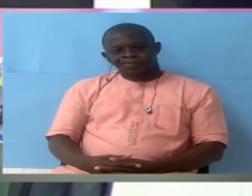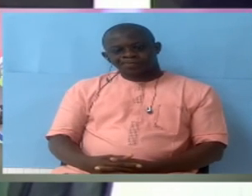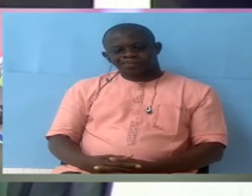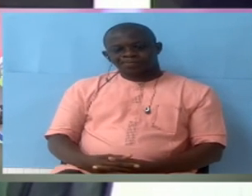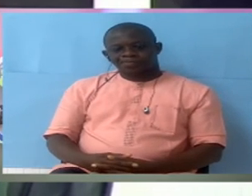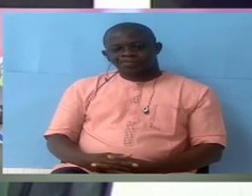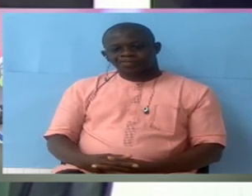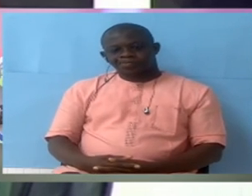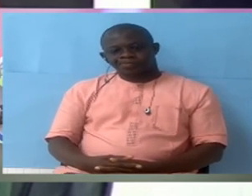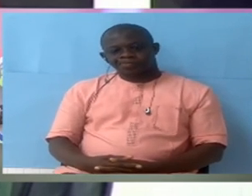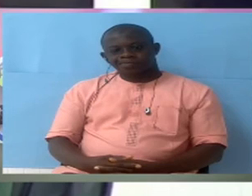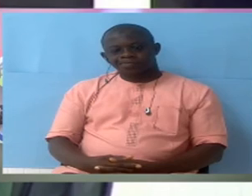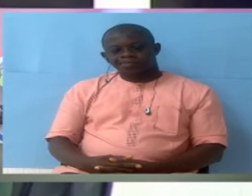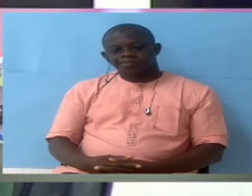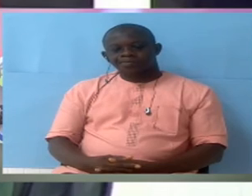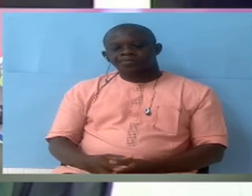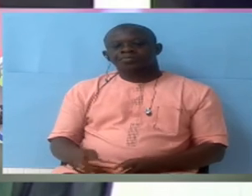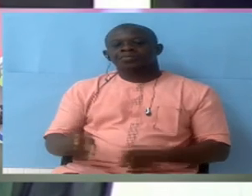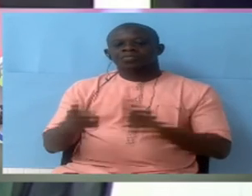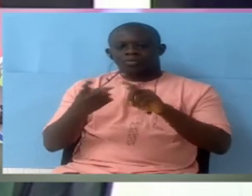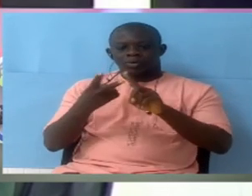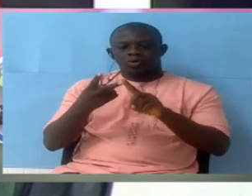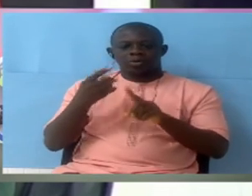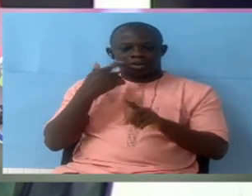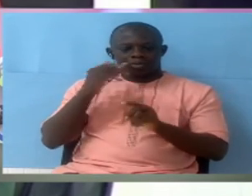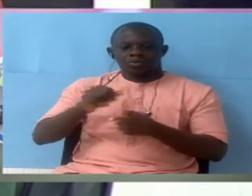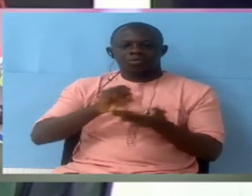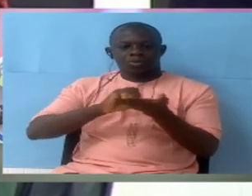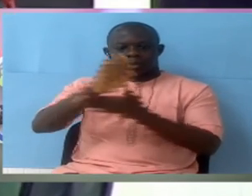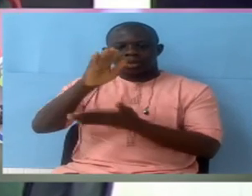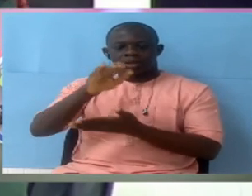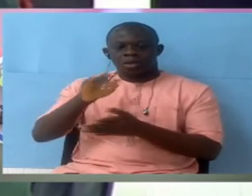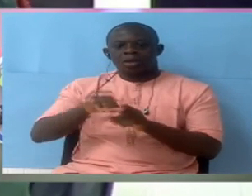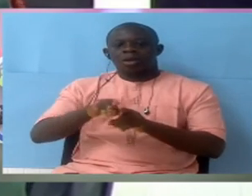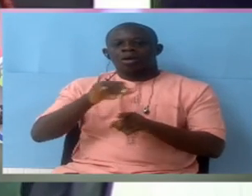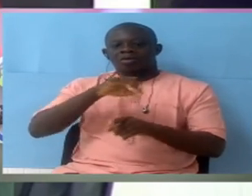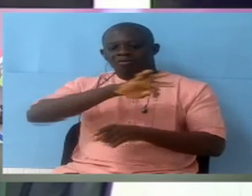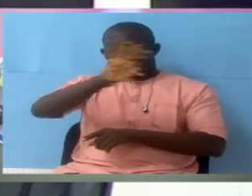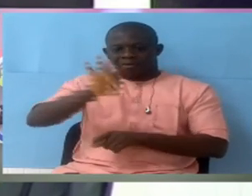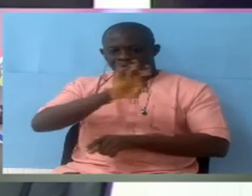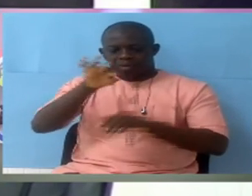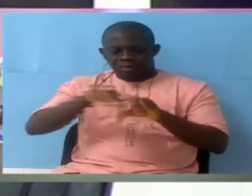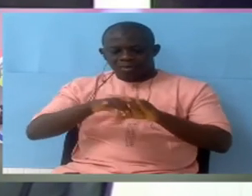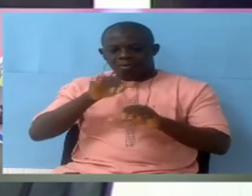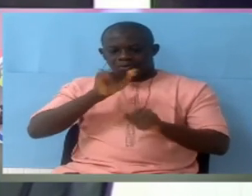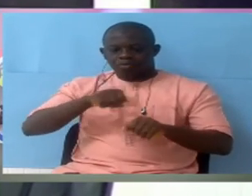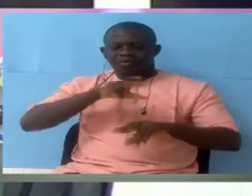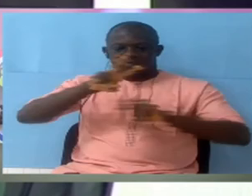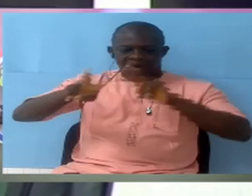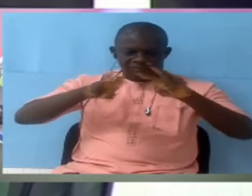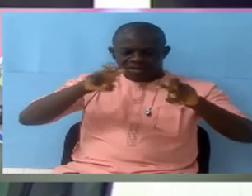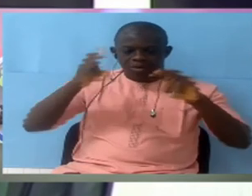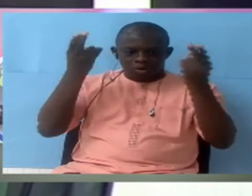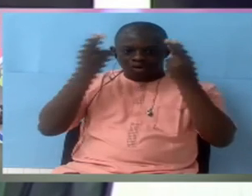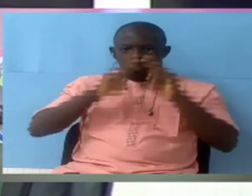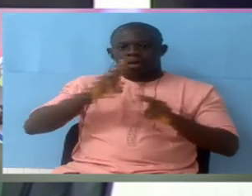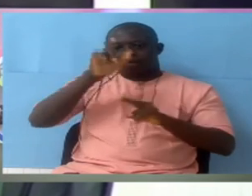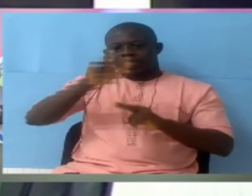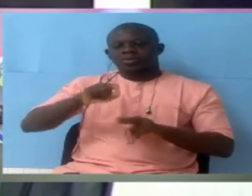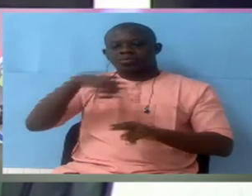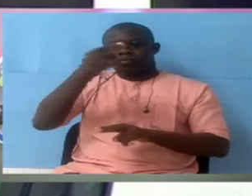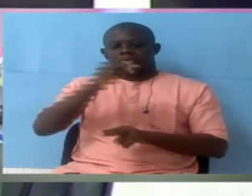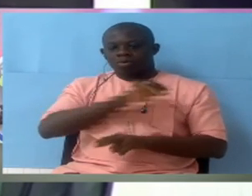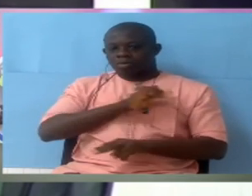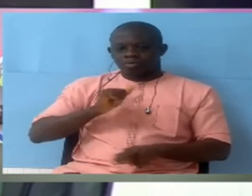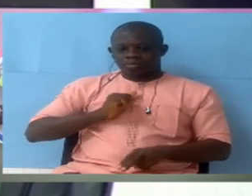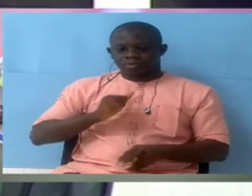send word to our families to look for a counsel for us. Ci ñaareli bes bi nak ñu fexé yone cadeau ci suñu mbokay